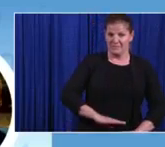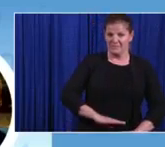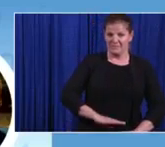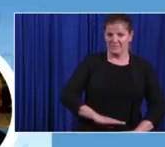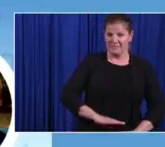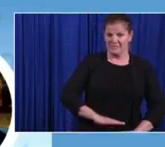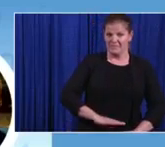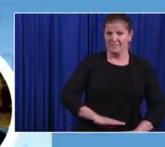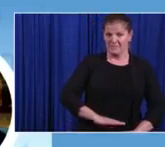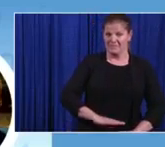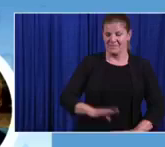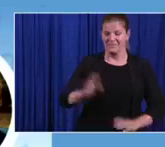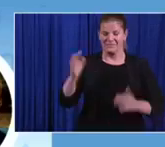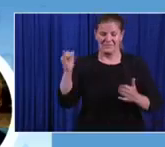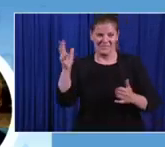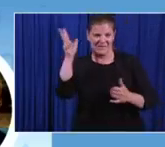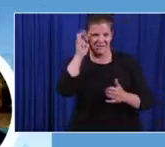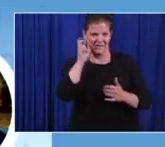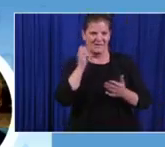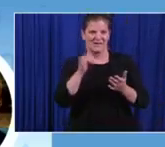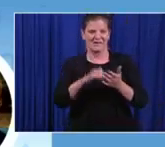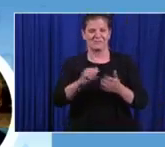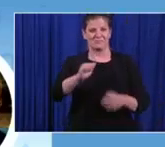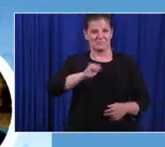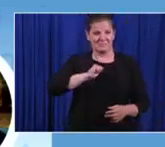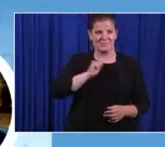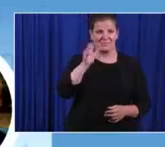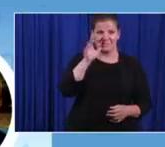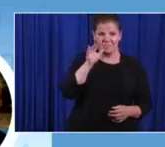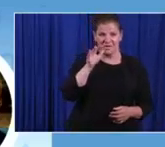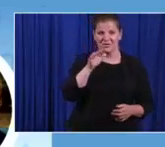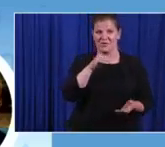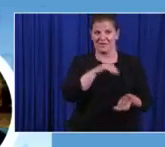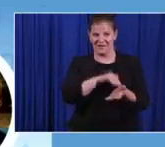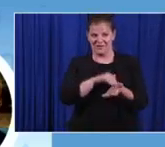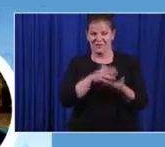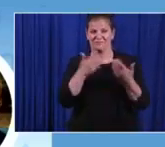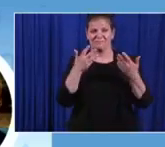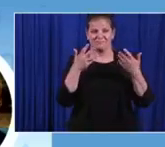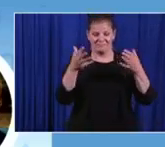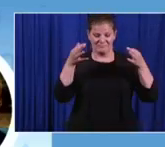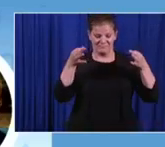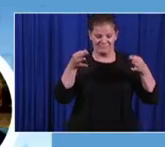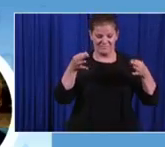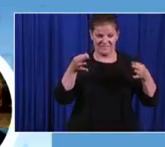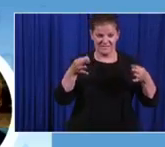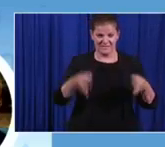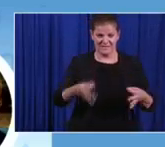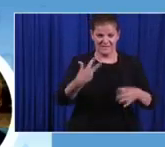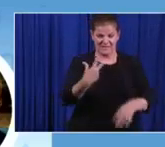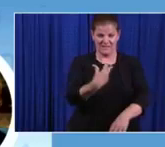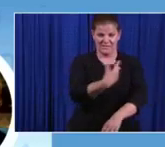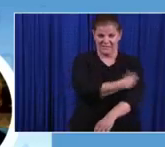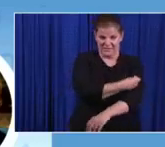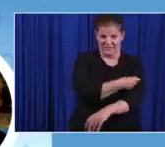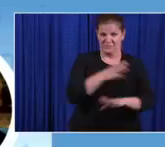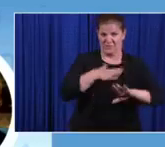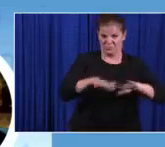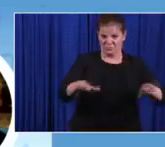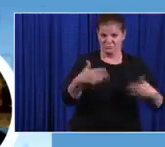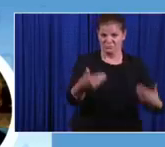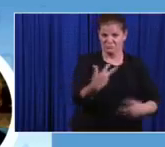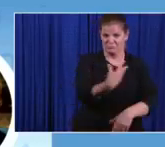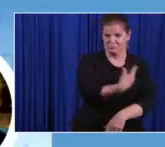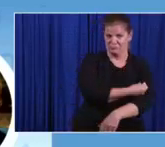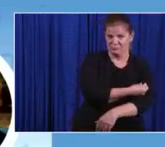As a mother and a physician, I trust giving this vaccine to my family. The science behind these vaccines is not new. It's been going on